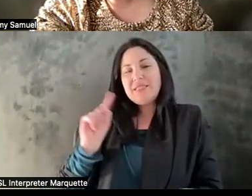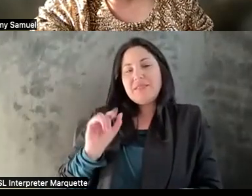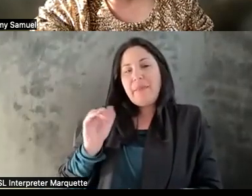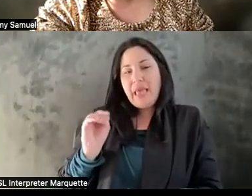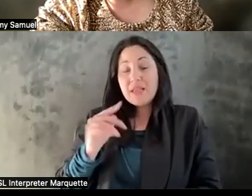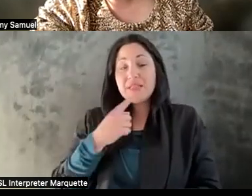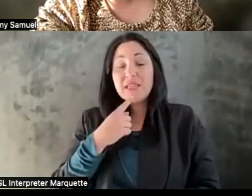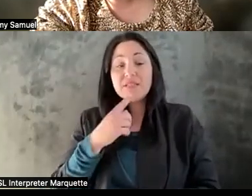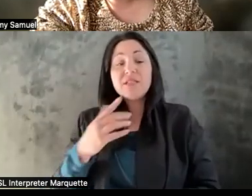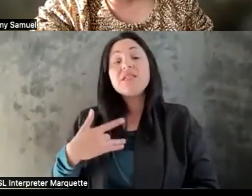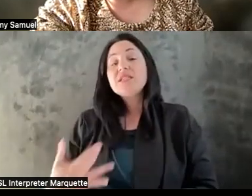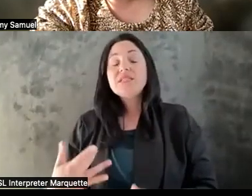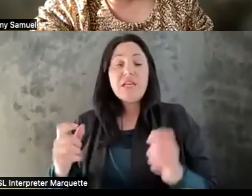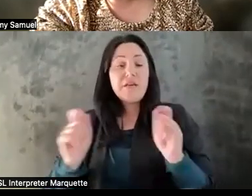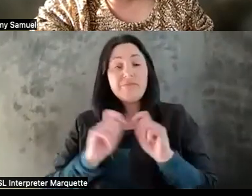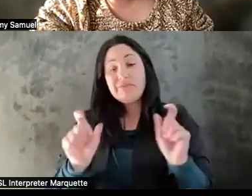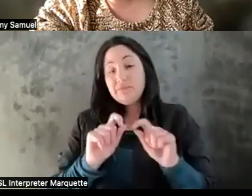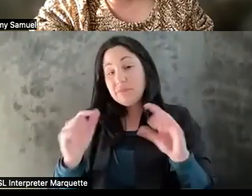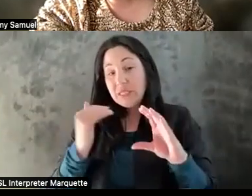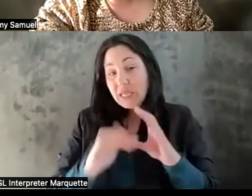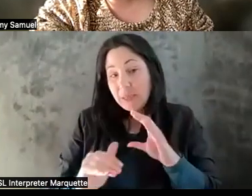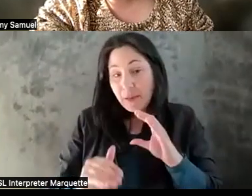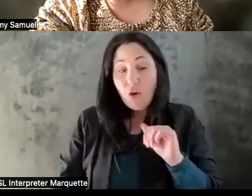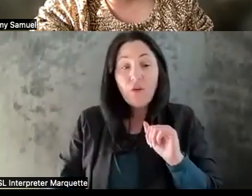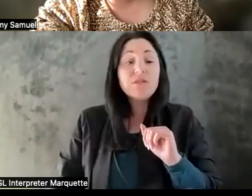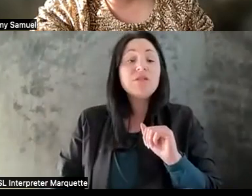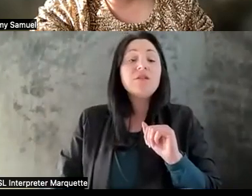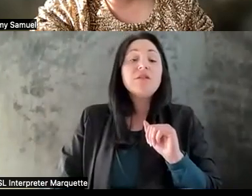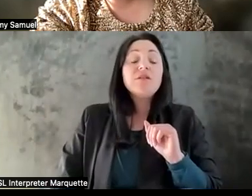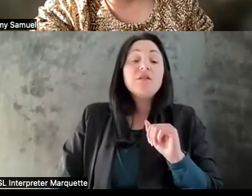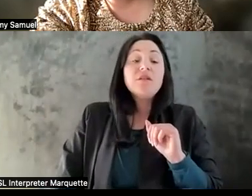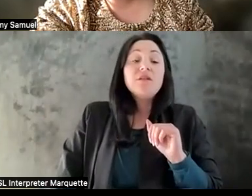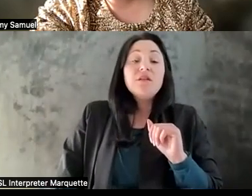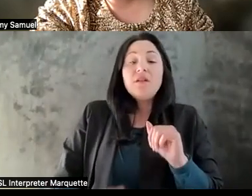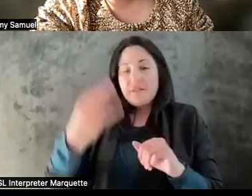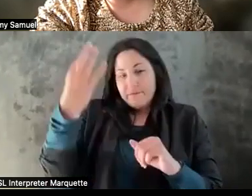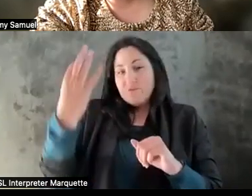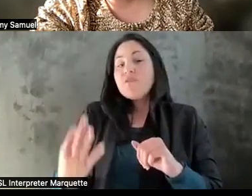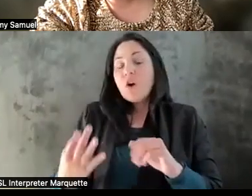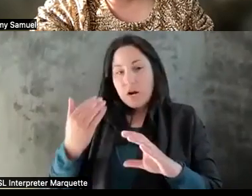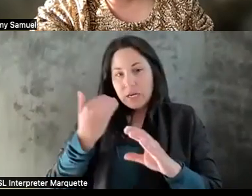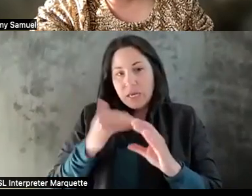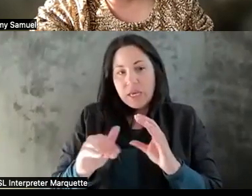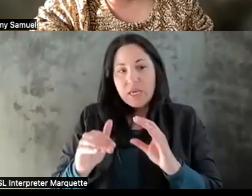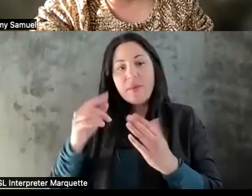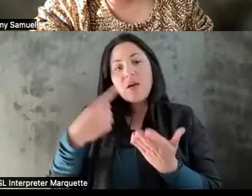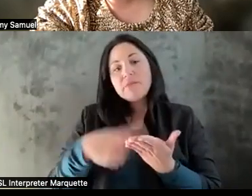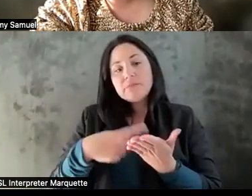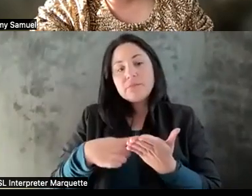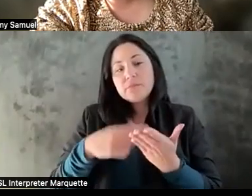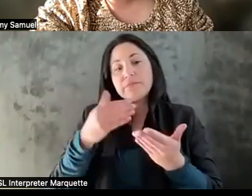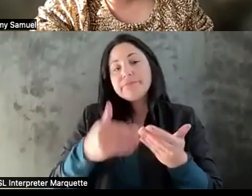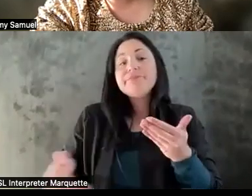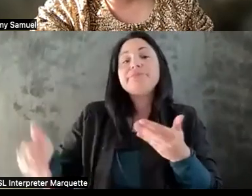we sent out several emails. Our main email is our Friday email that is discussing what's coming